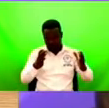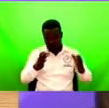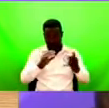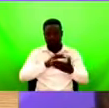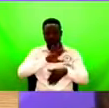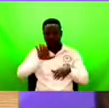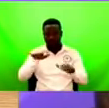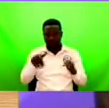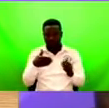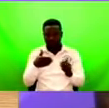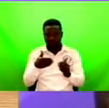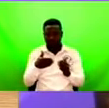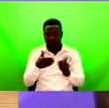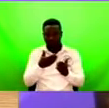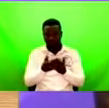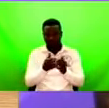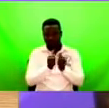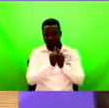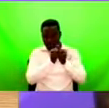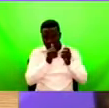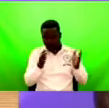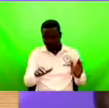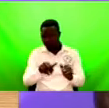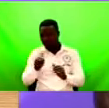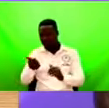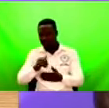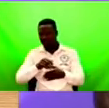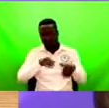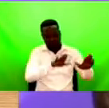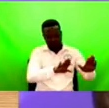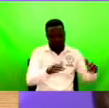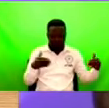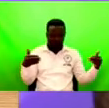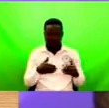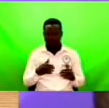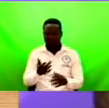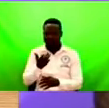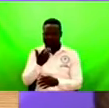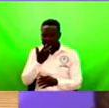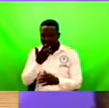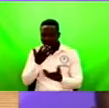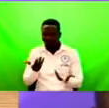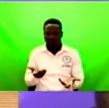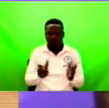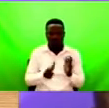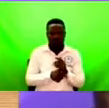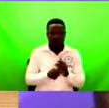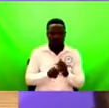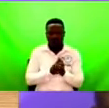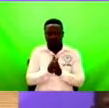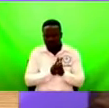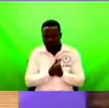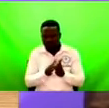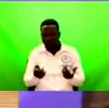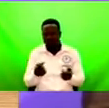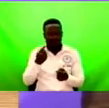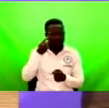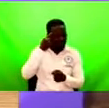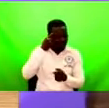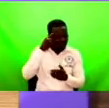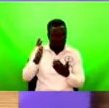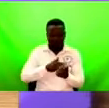and without let hindrance, fear, favor, or ill will, and to be fair to all,